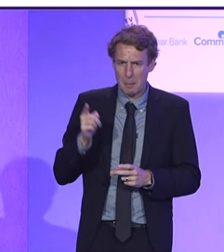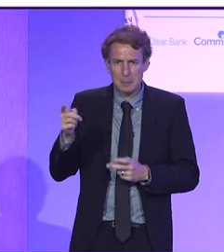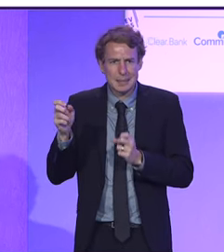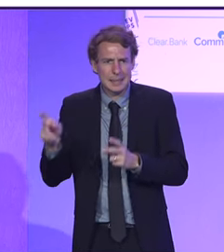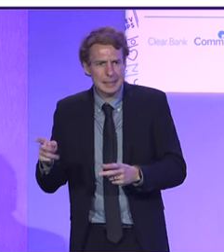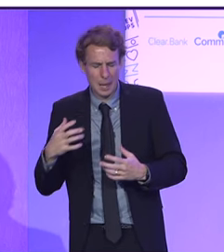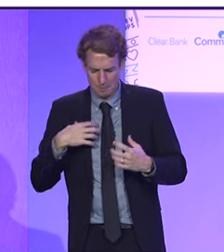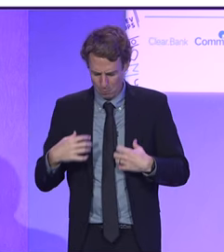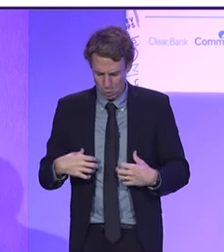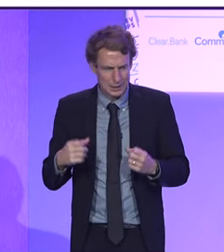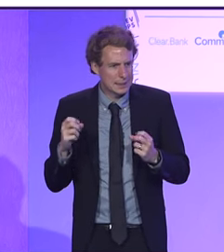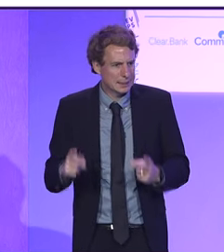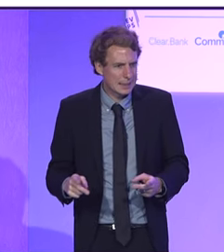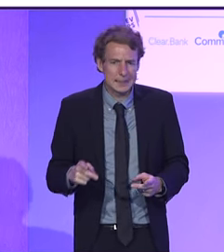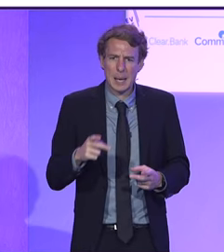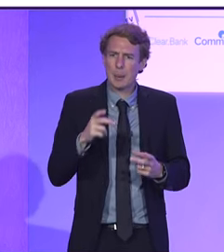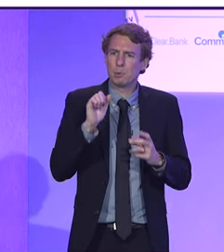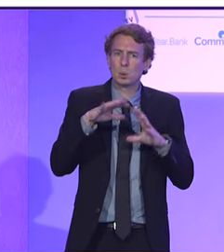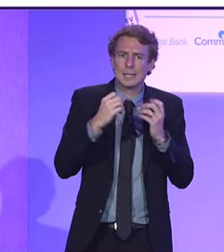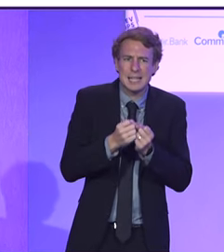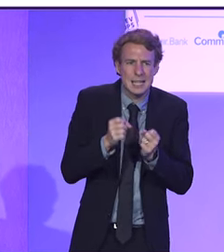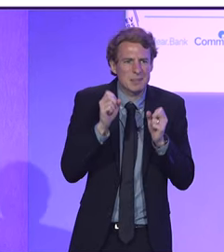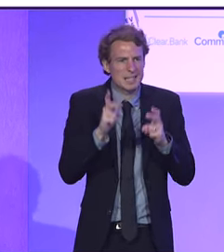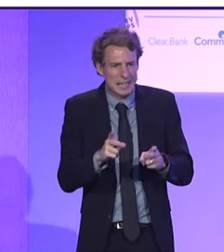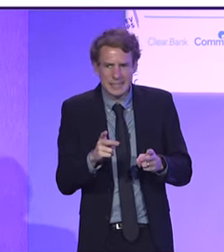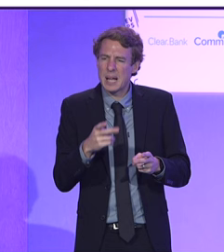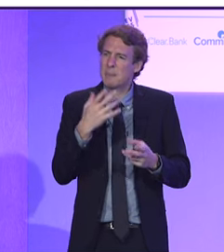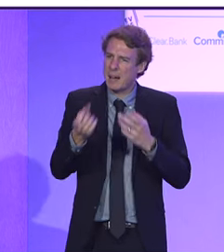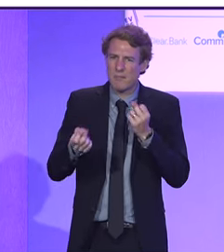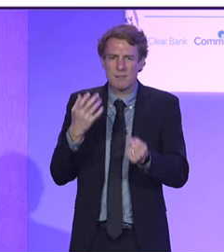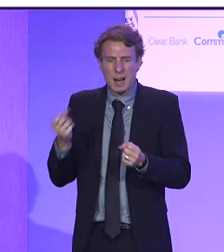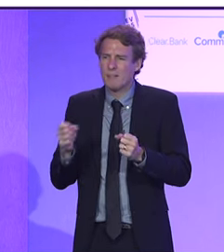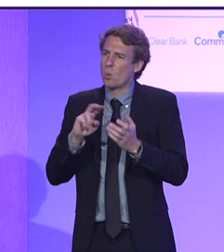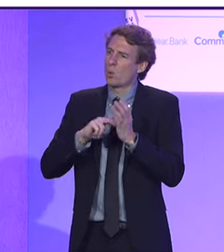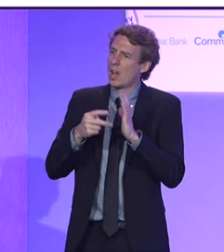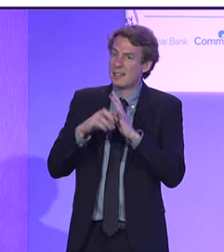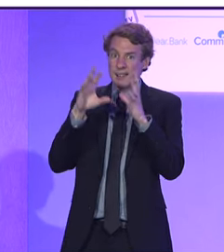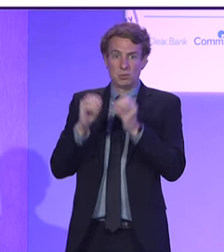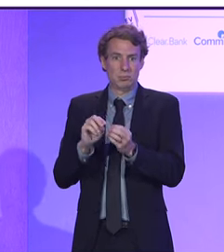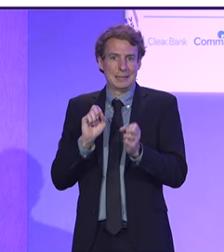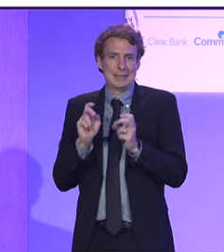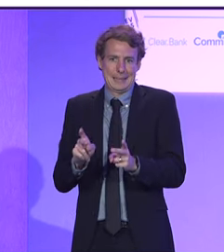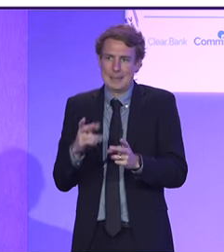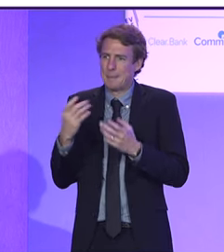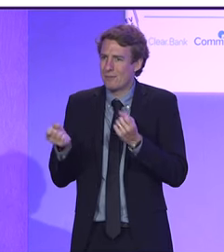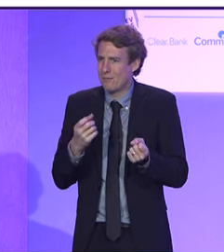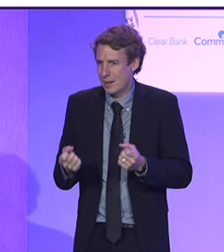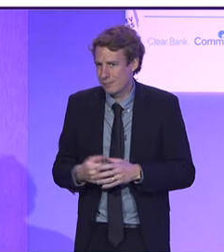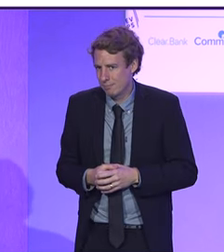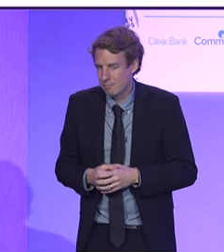are systems. You know, the team that you work in is a system and the organization you work in is a system. So once you